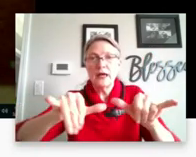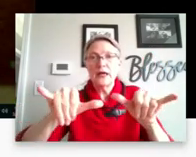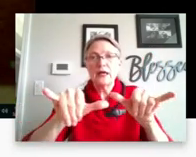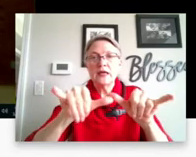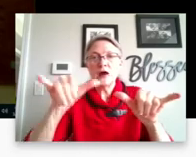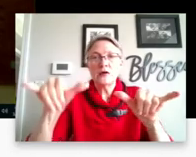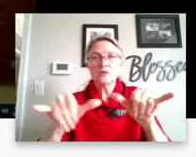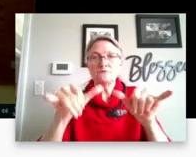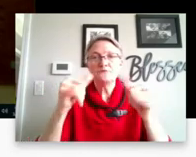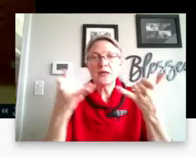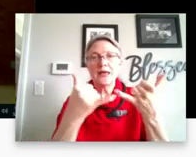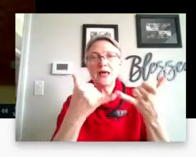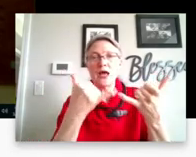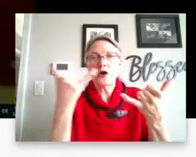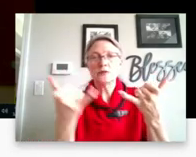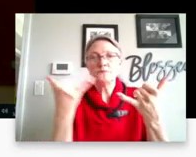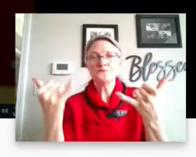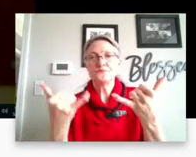Yarn,